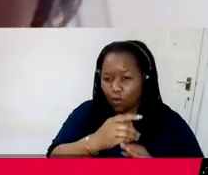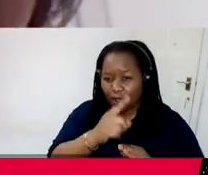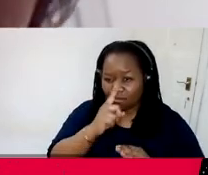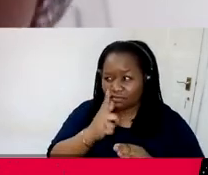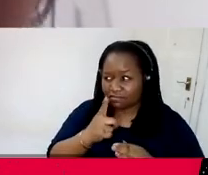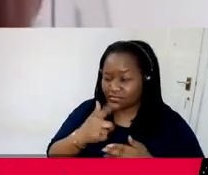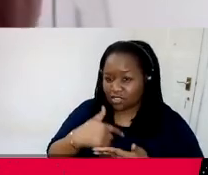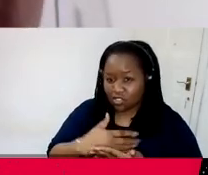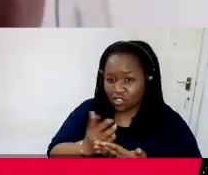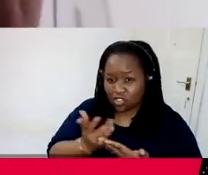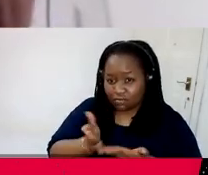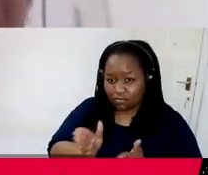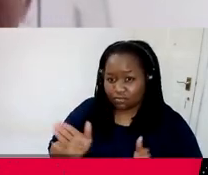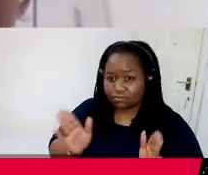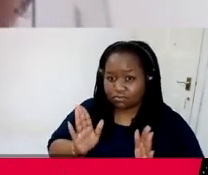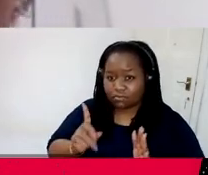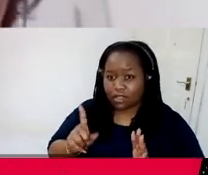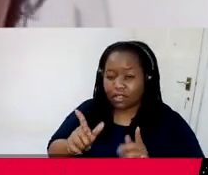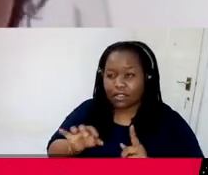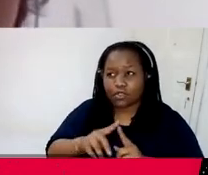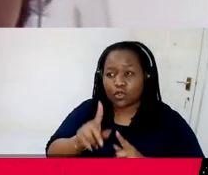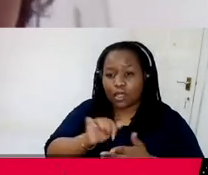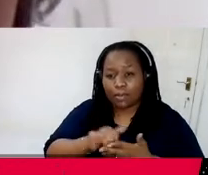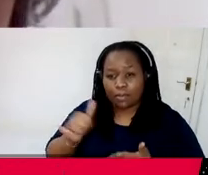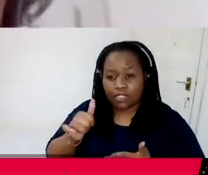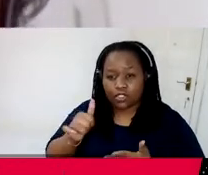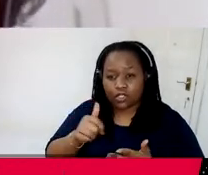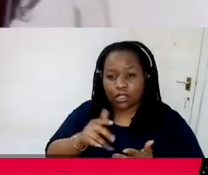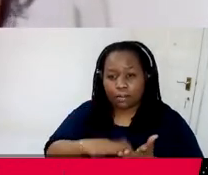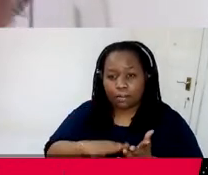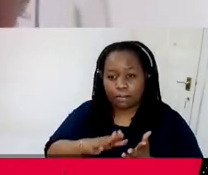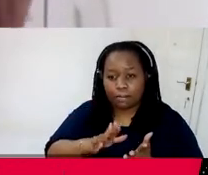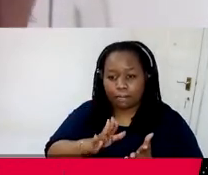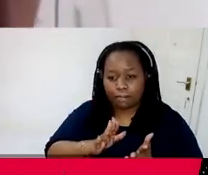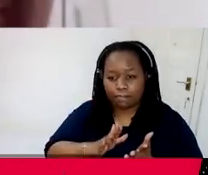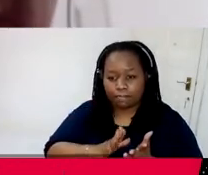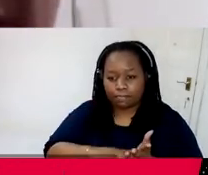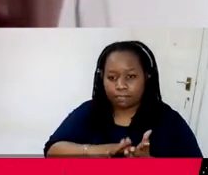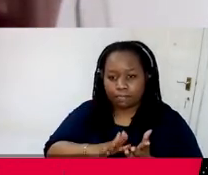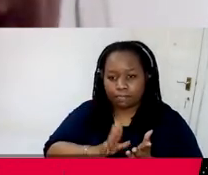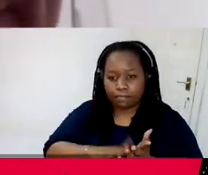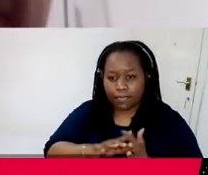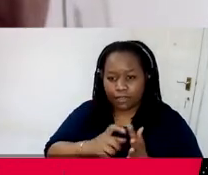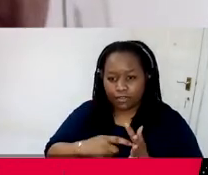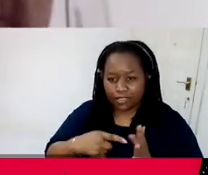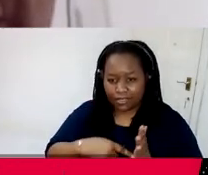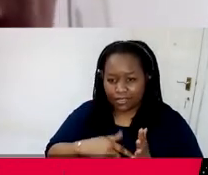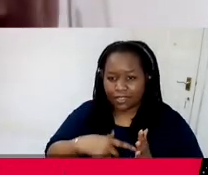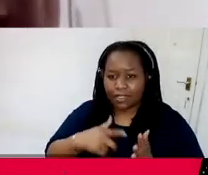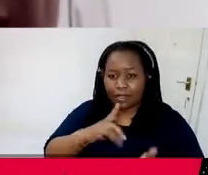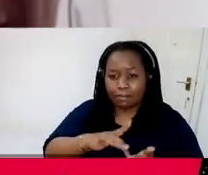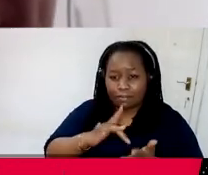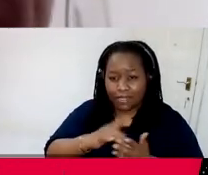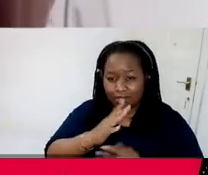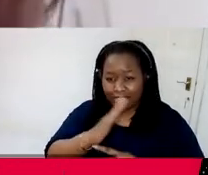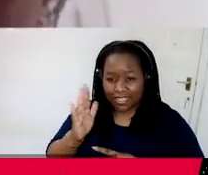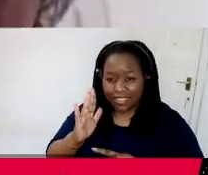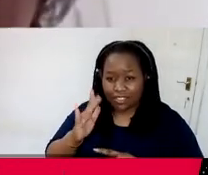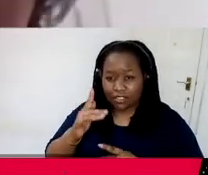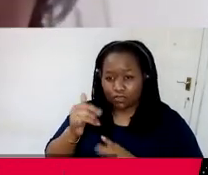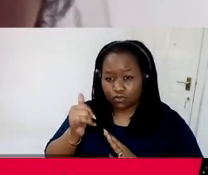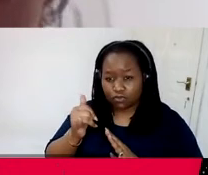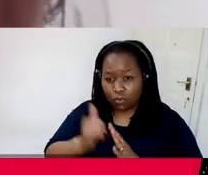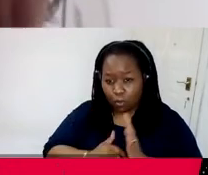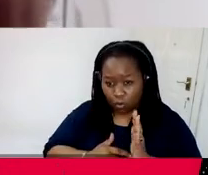who a couple of years ago had a whole special issue on the war in Yemen, looking at the ways in which the country is both